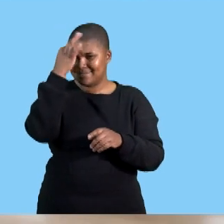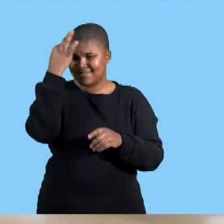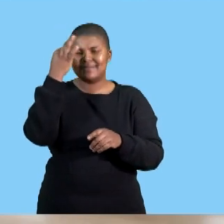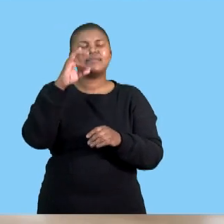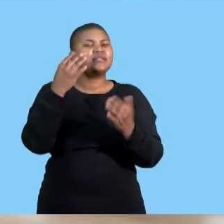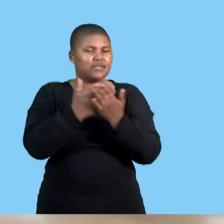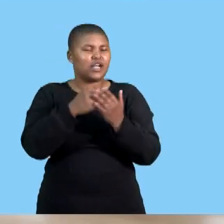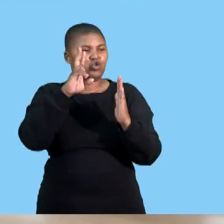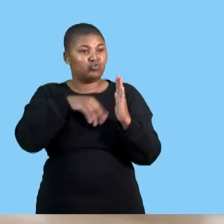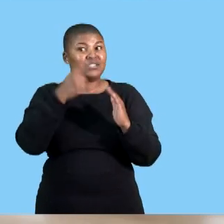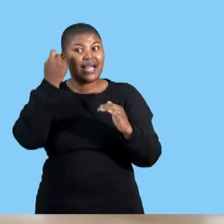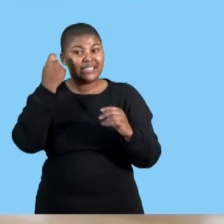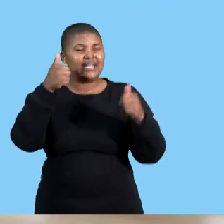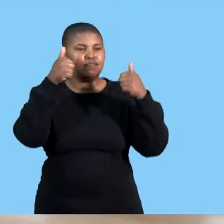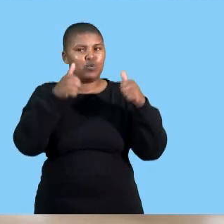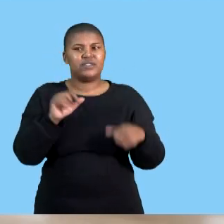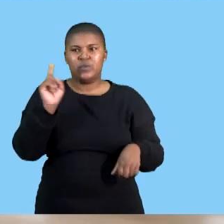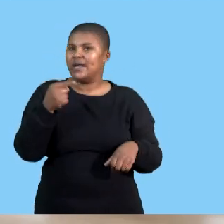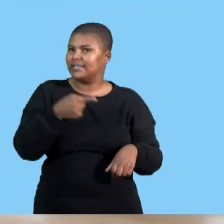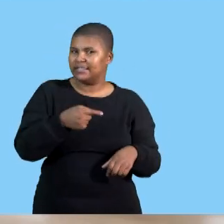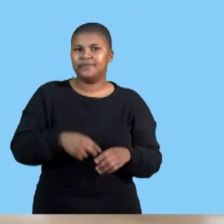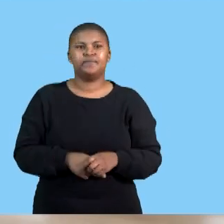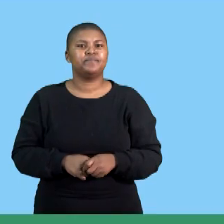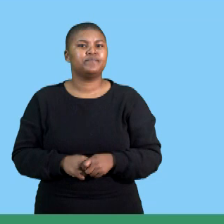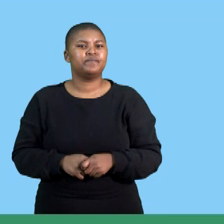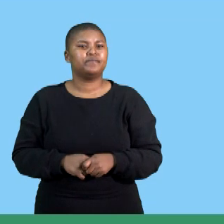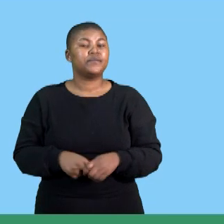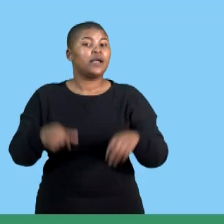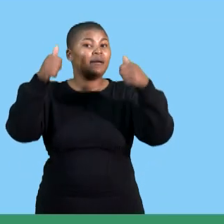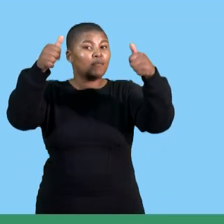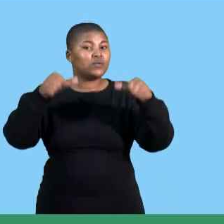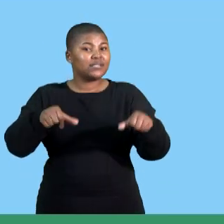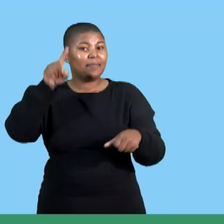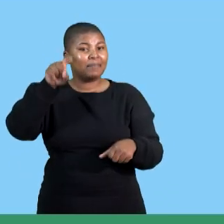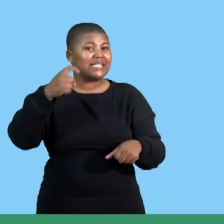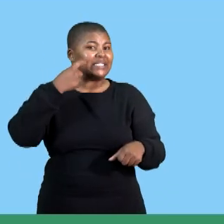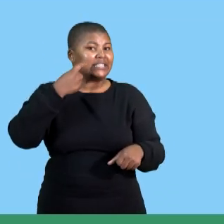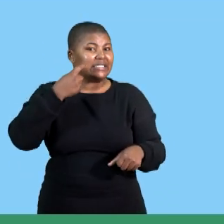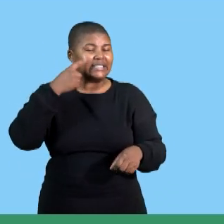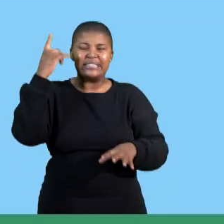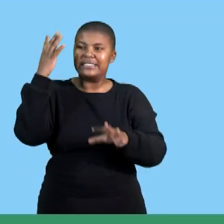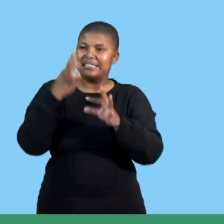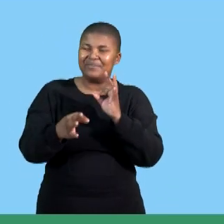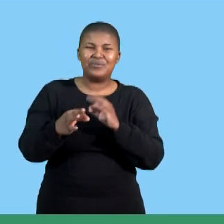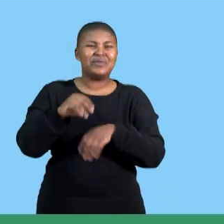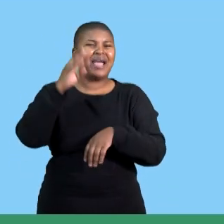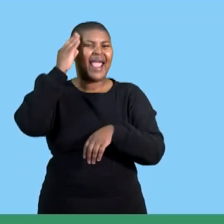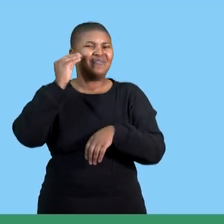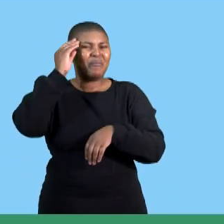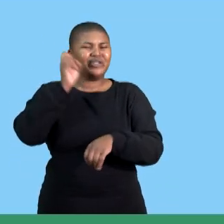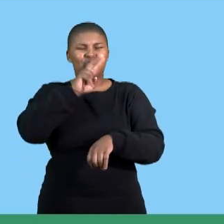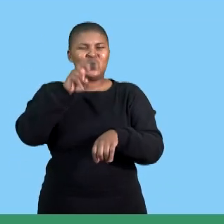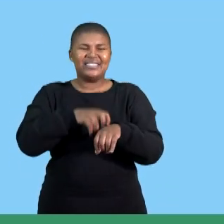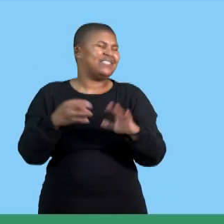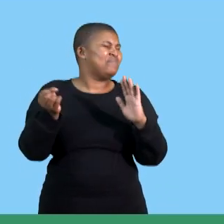see and understand exactly what the poster is about. Keep the poster simple and free of